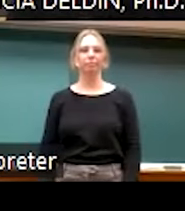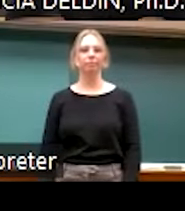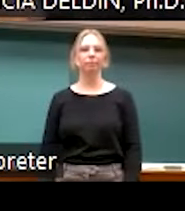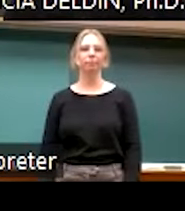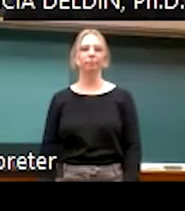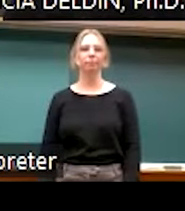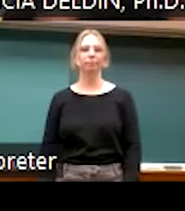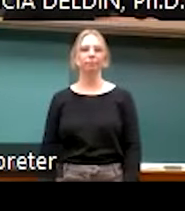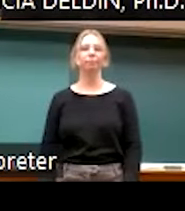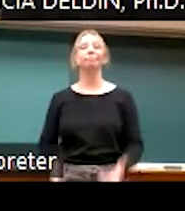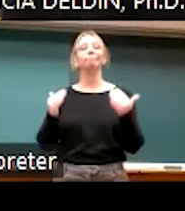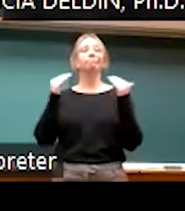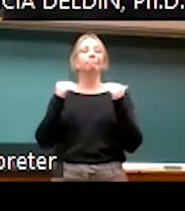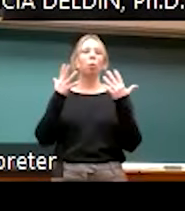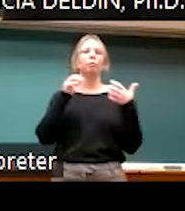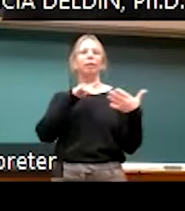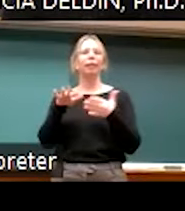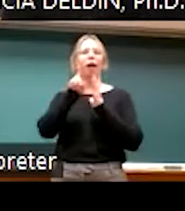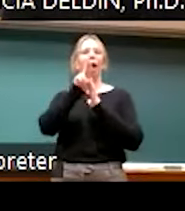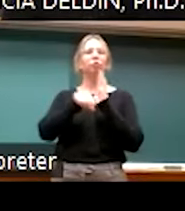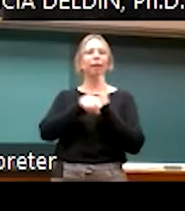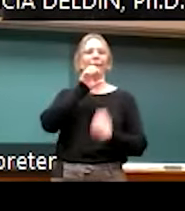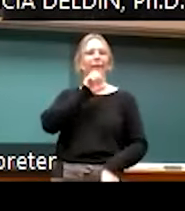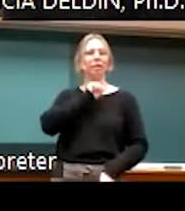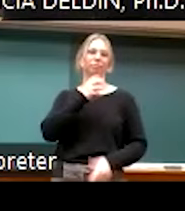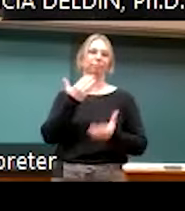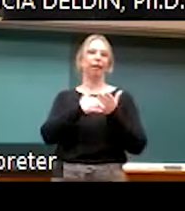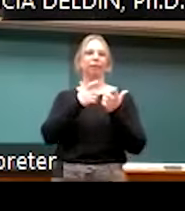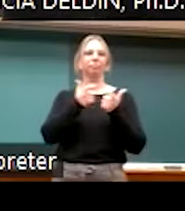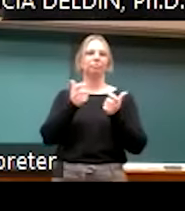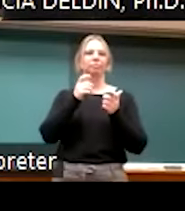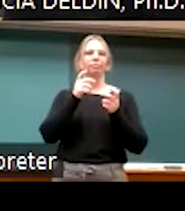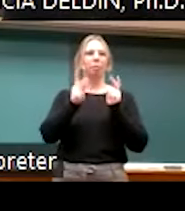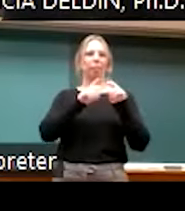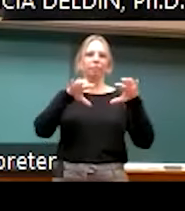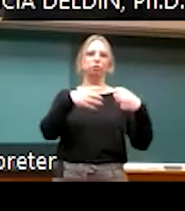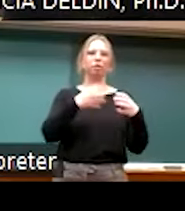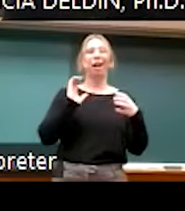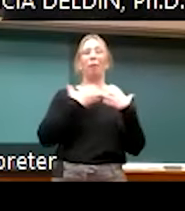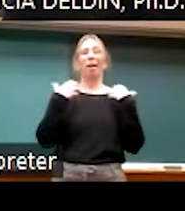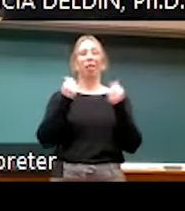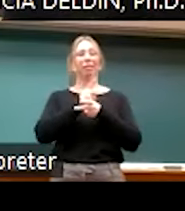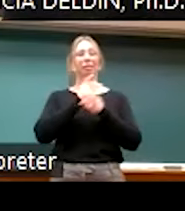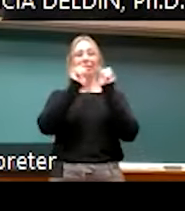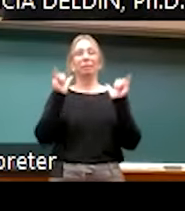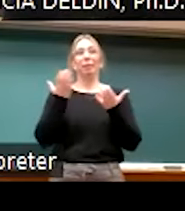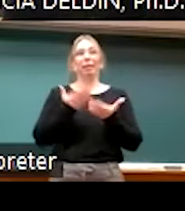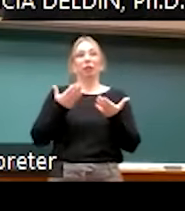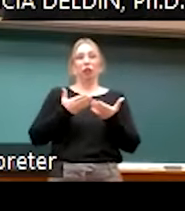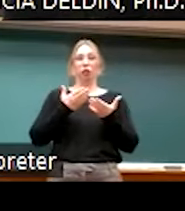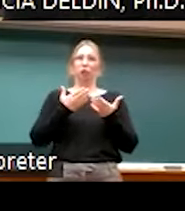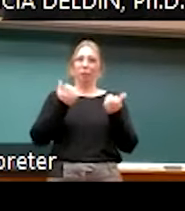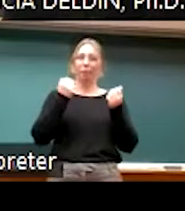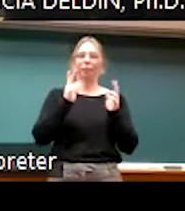Okay, so then we want to look at undergraduate age because again, that's huge. I don't know about you, but our healthcare systems are overflowing here, like our psych clinic with